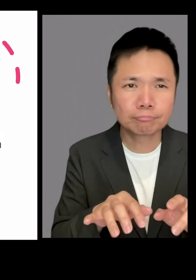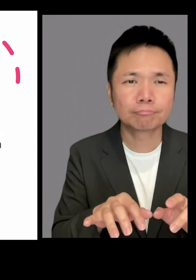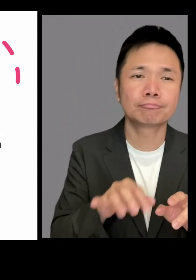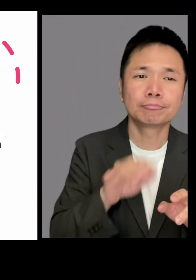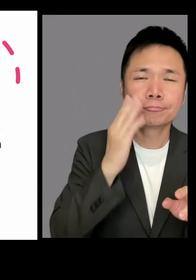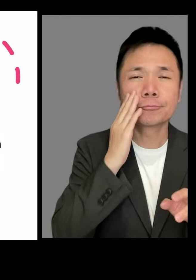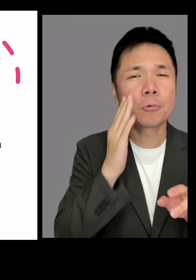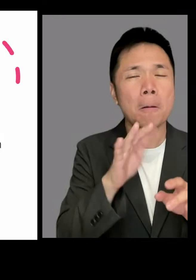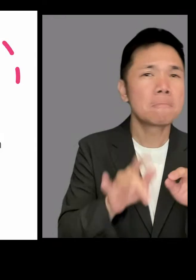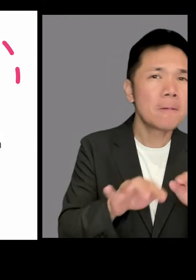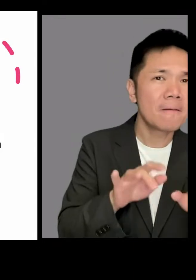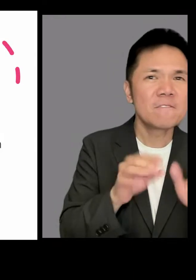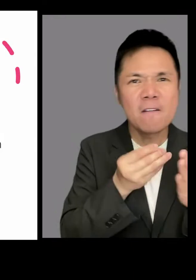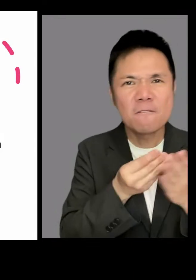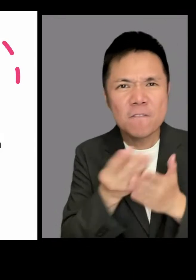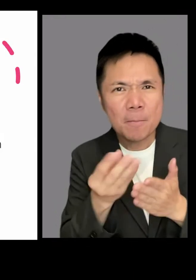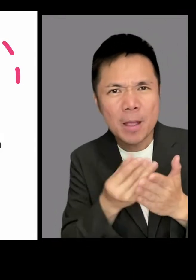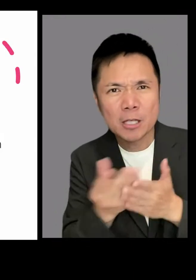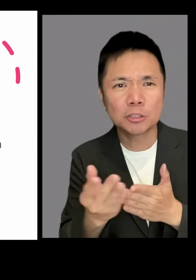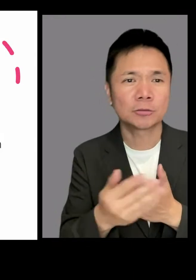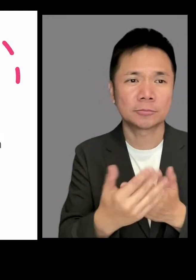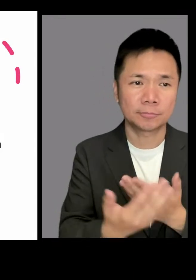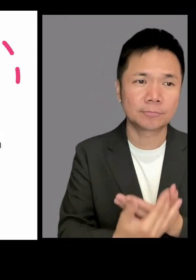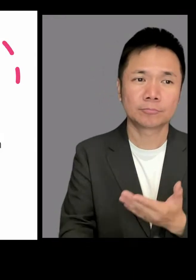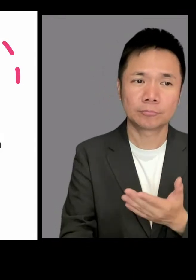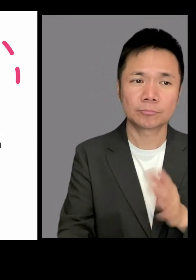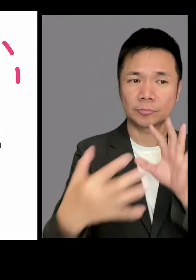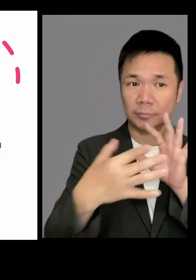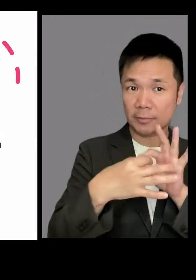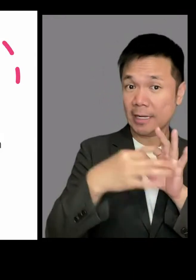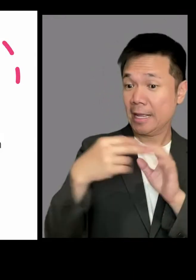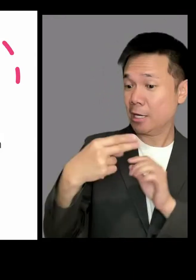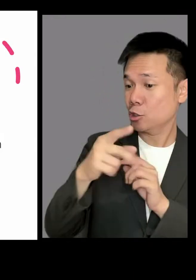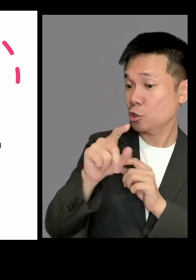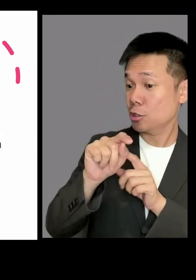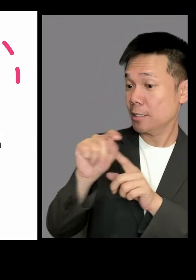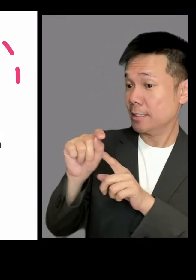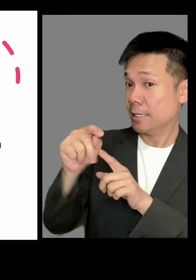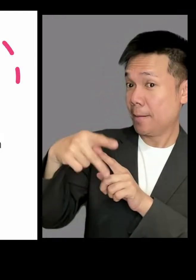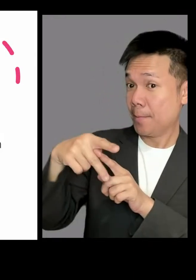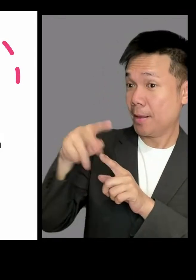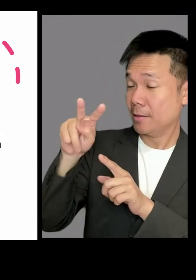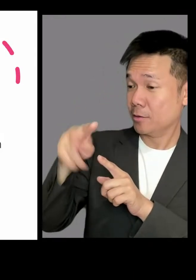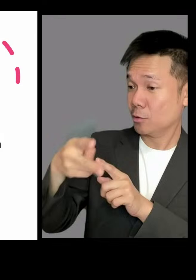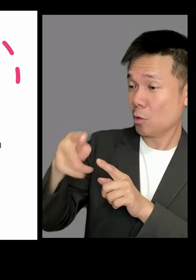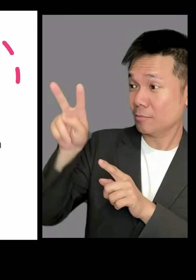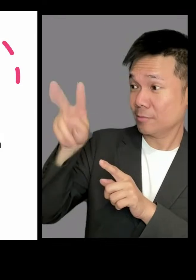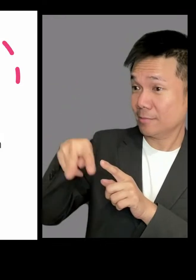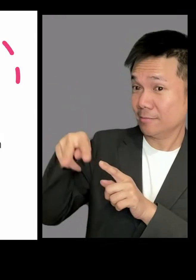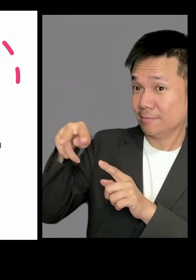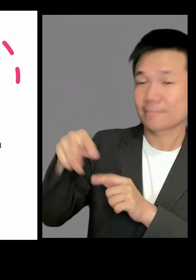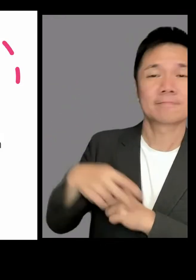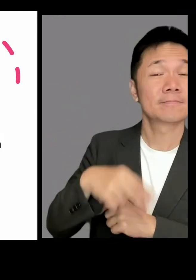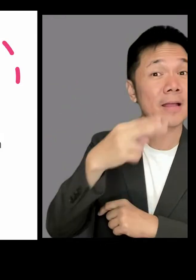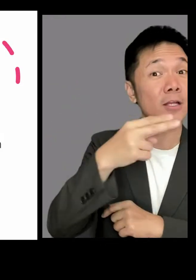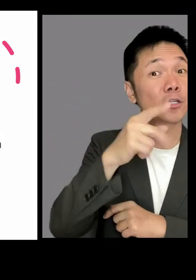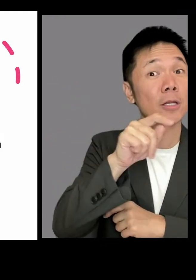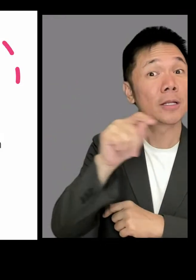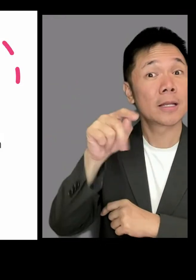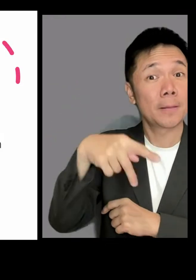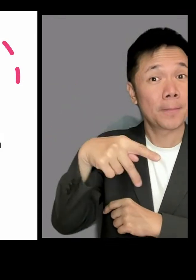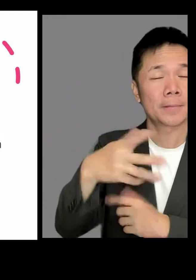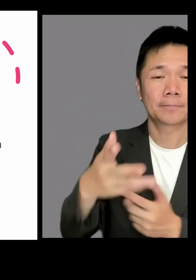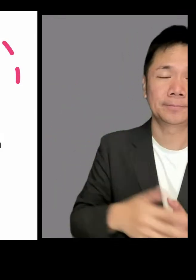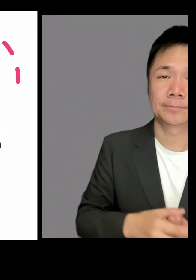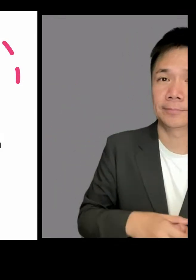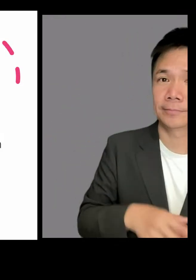and information is received via the HTTP protocol. That's the reason why you have the prefix HTTP and now